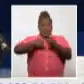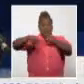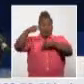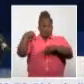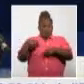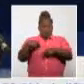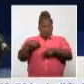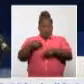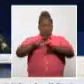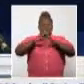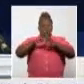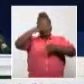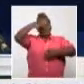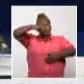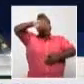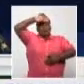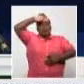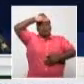Bringing to